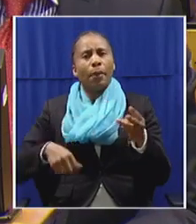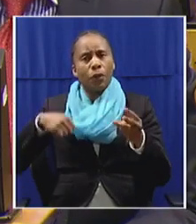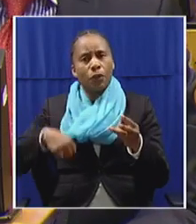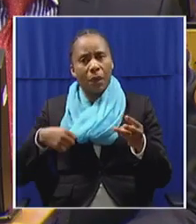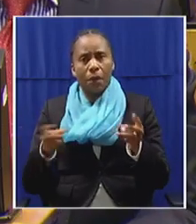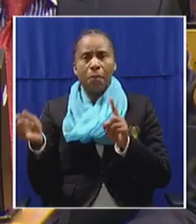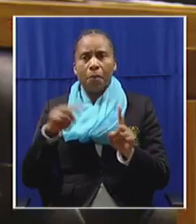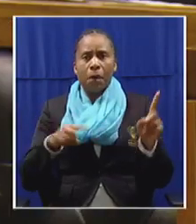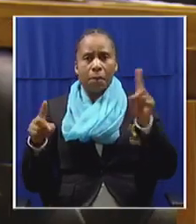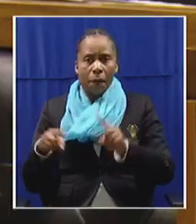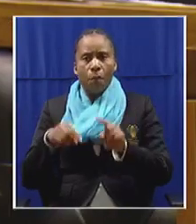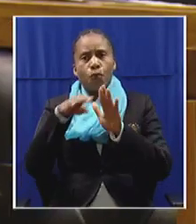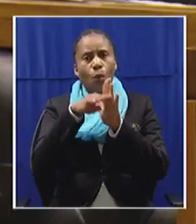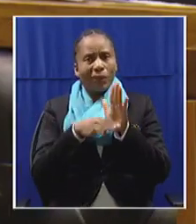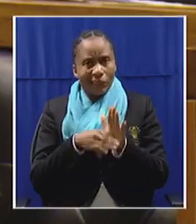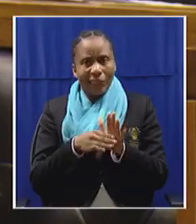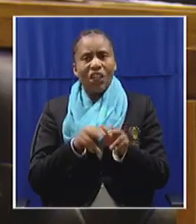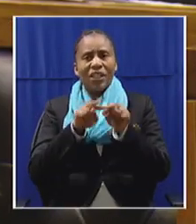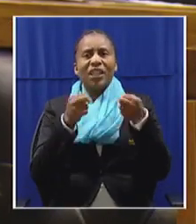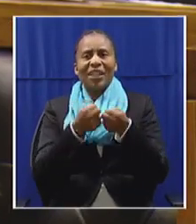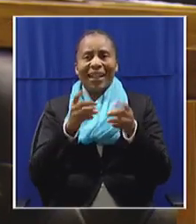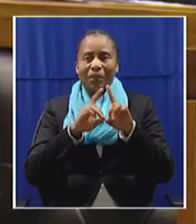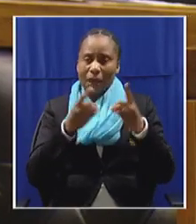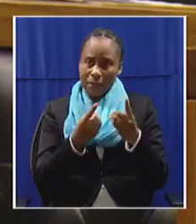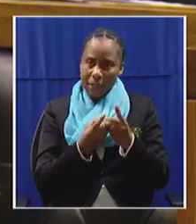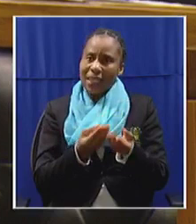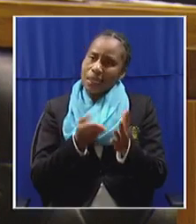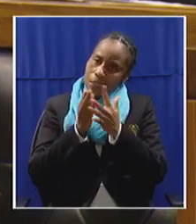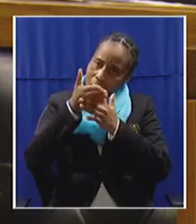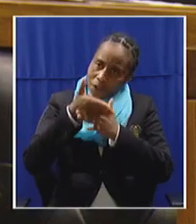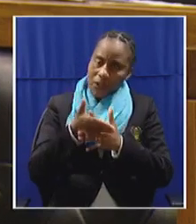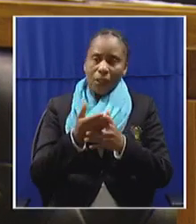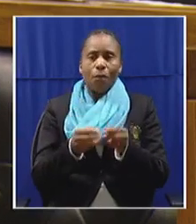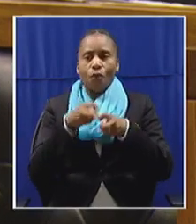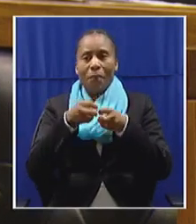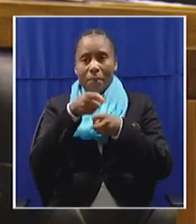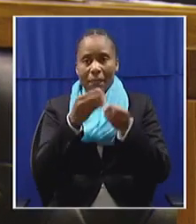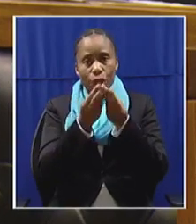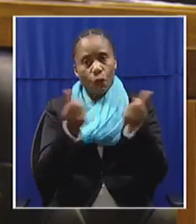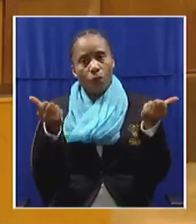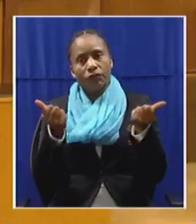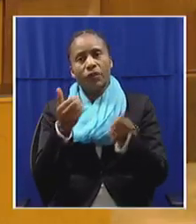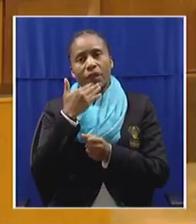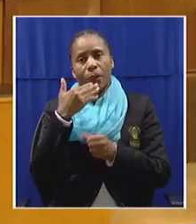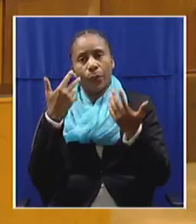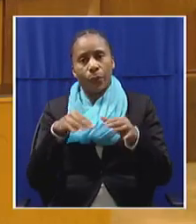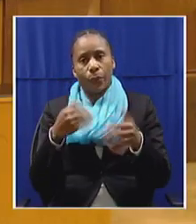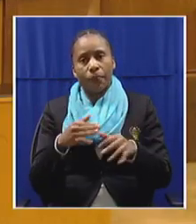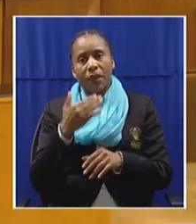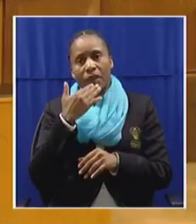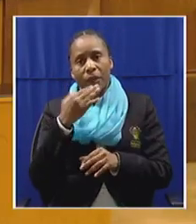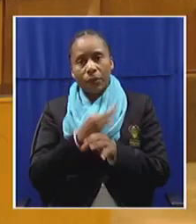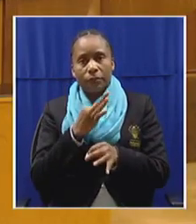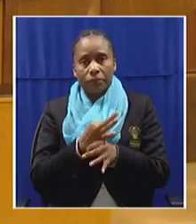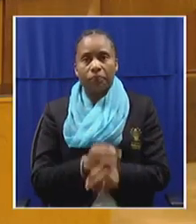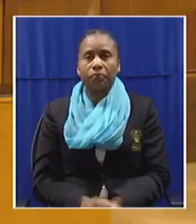bring national department, intervene, solve the problem. Thank you very much. Thank you, sir. The achtbare